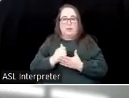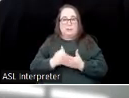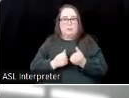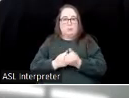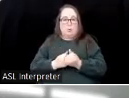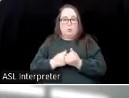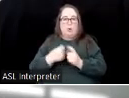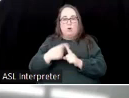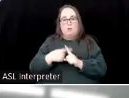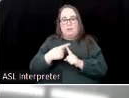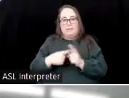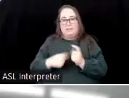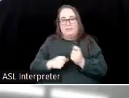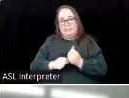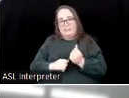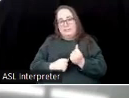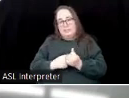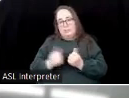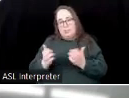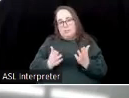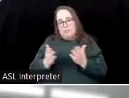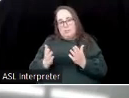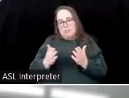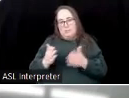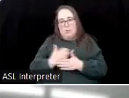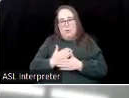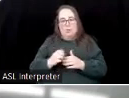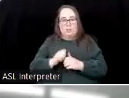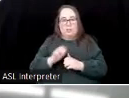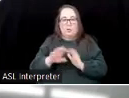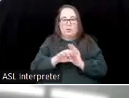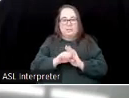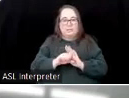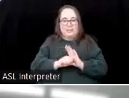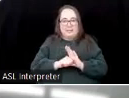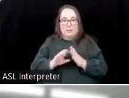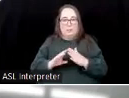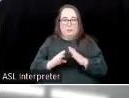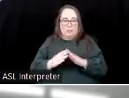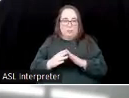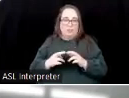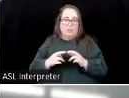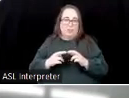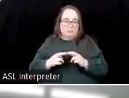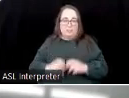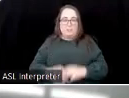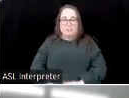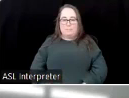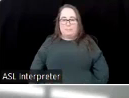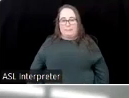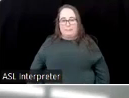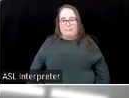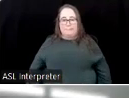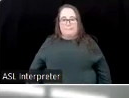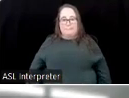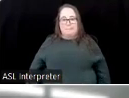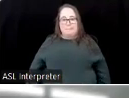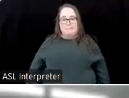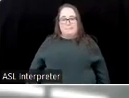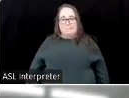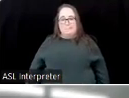of rental assistance and supportive service partnerships in your state, community, or region? We'll be